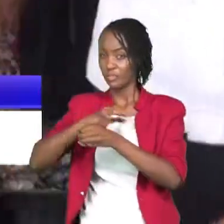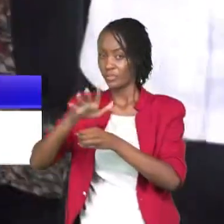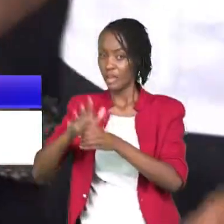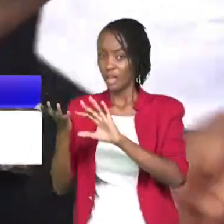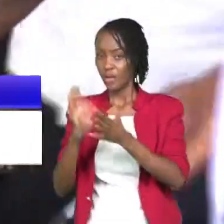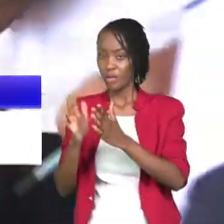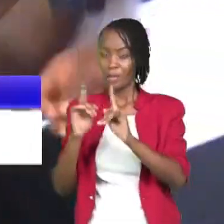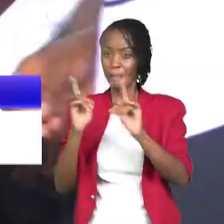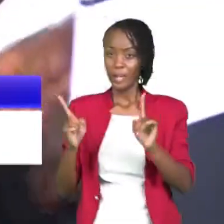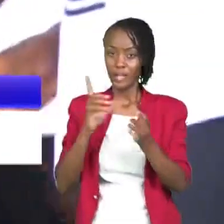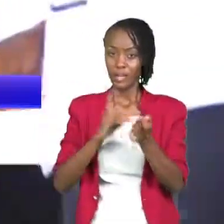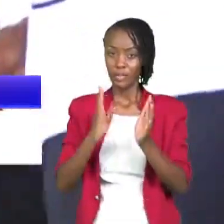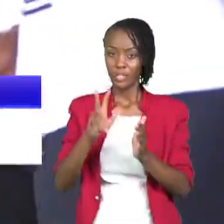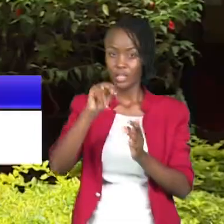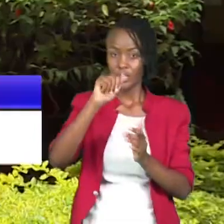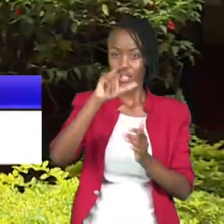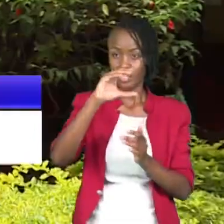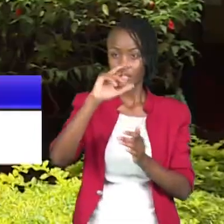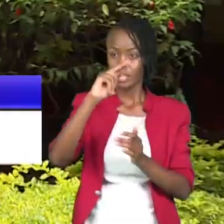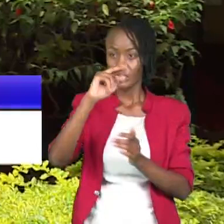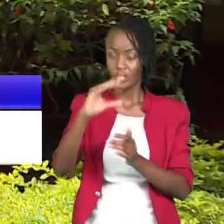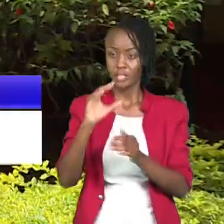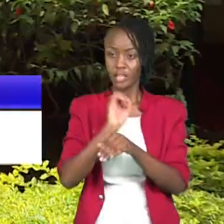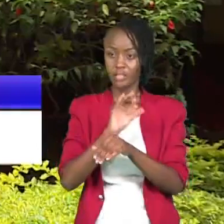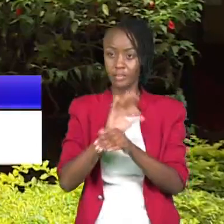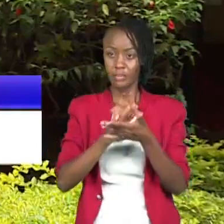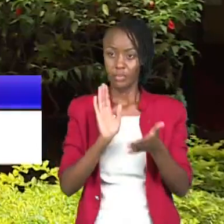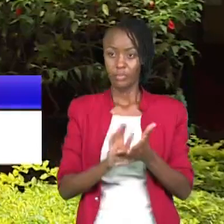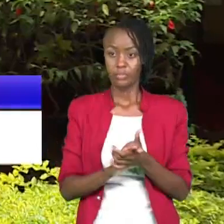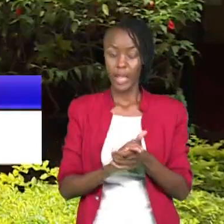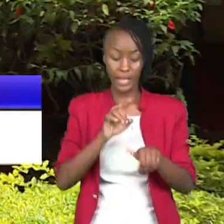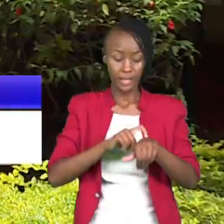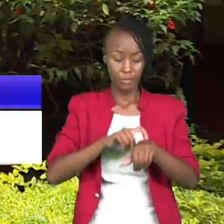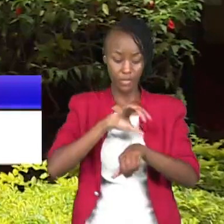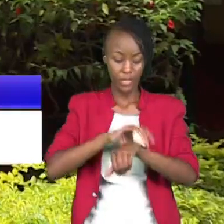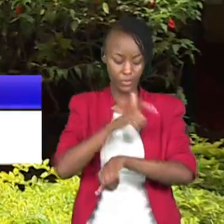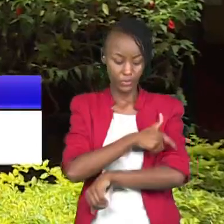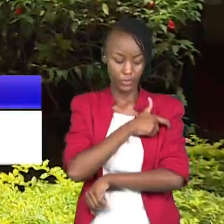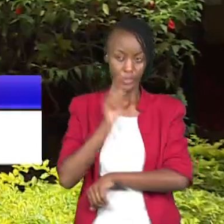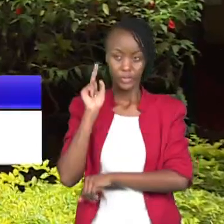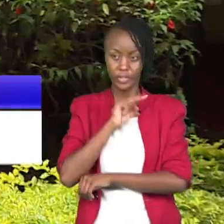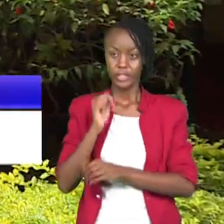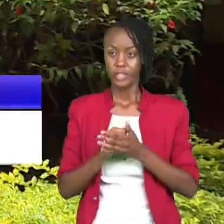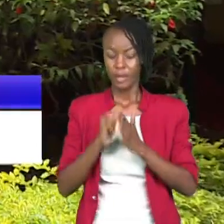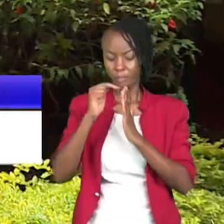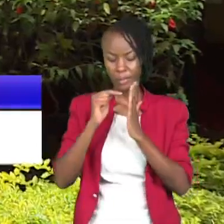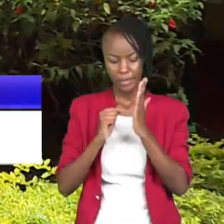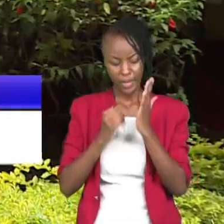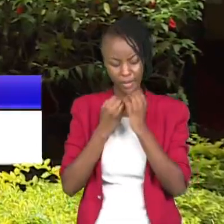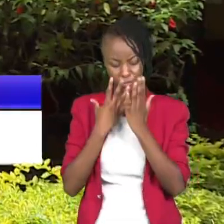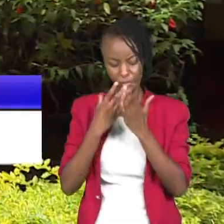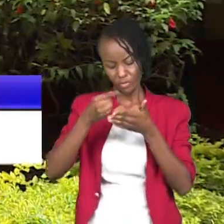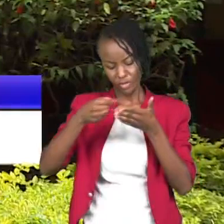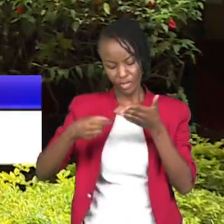Dr. Nancy takes us through the process. Actually, when you go for the vaccine, your details are taken